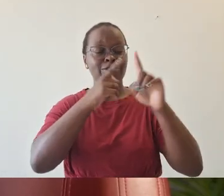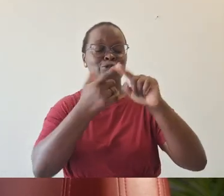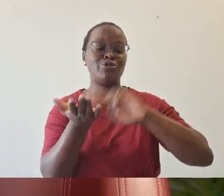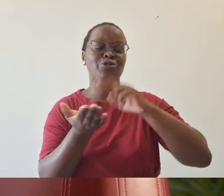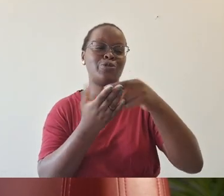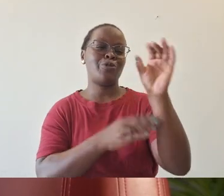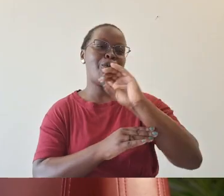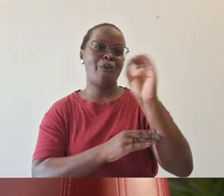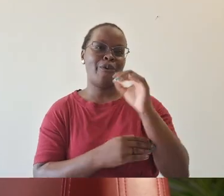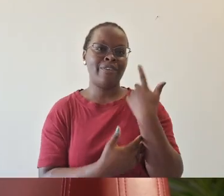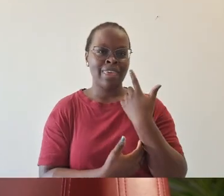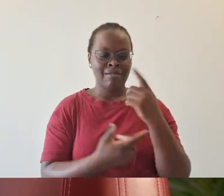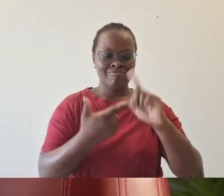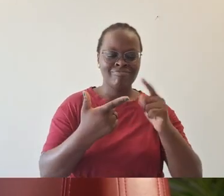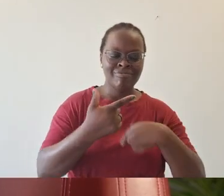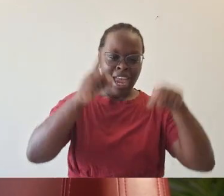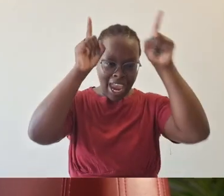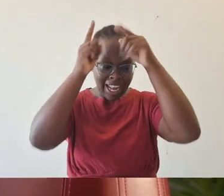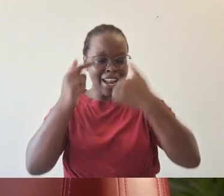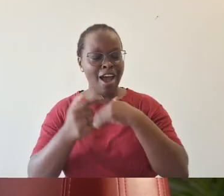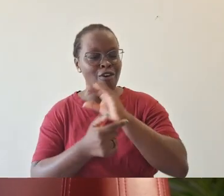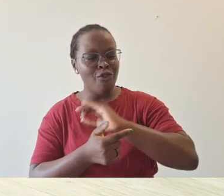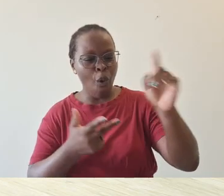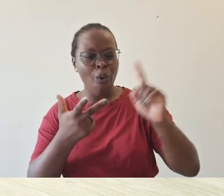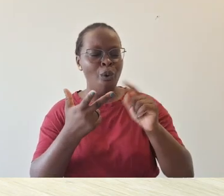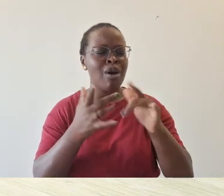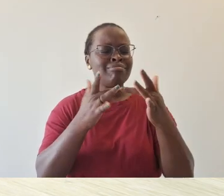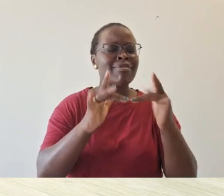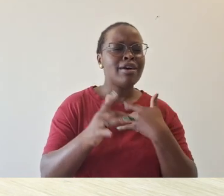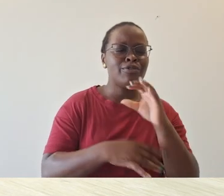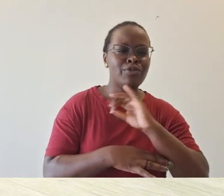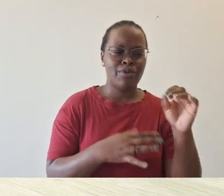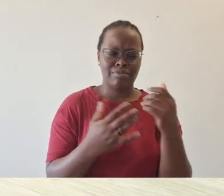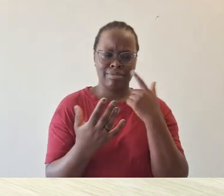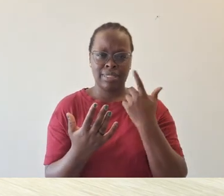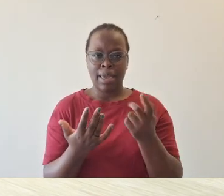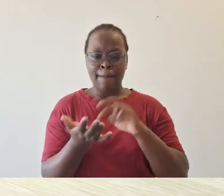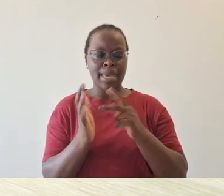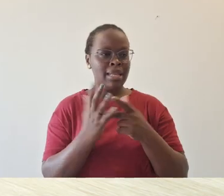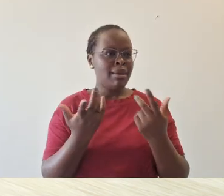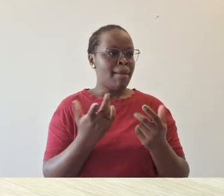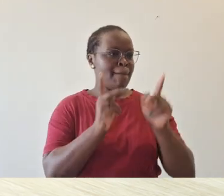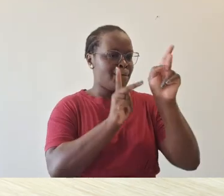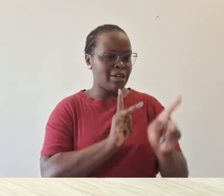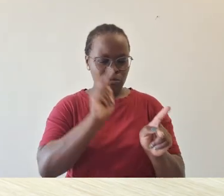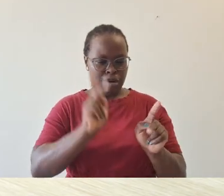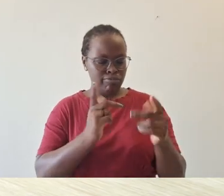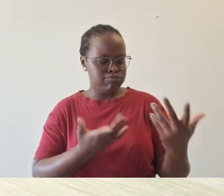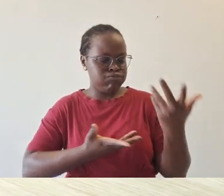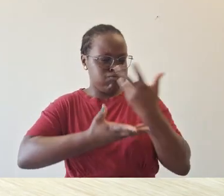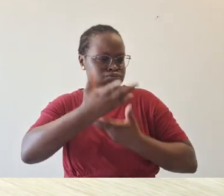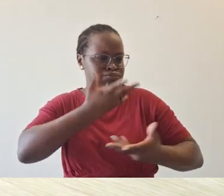The technology, internet, all that was not available. So it's also the humans just connecting together and